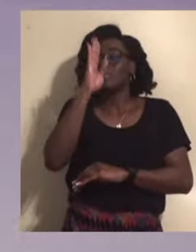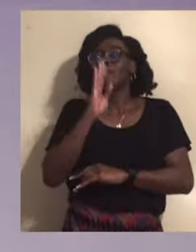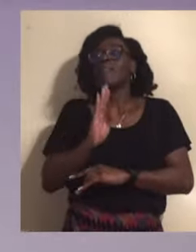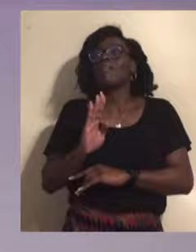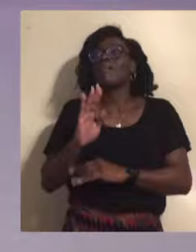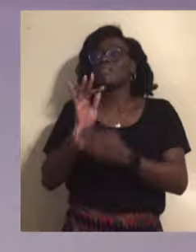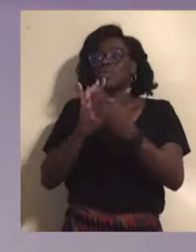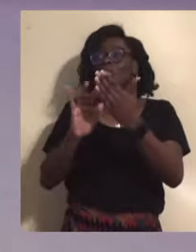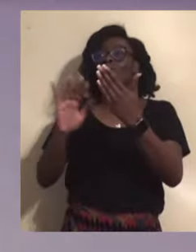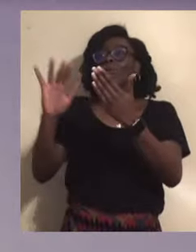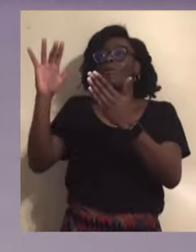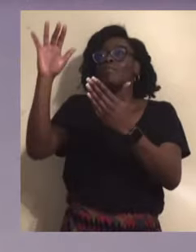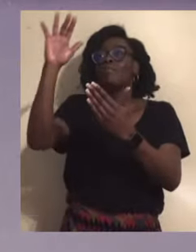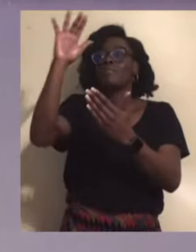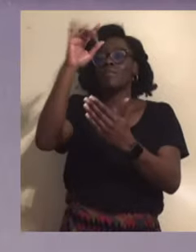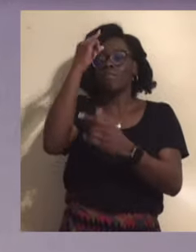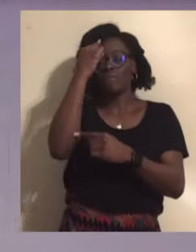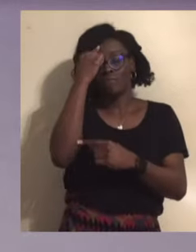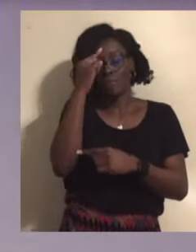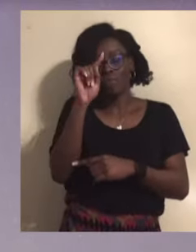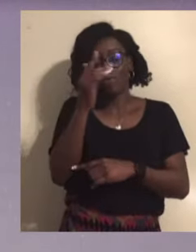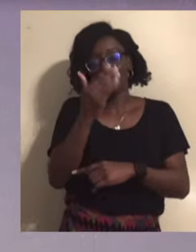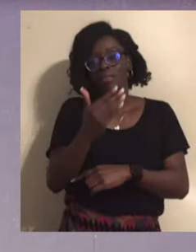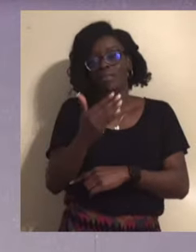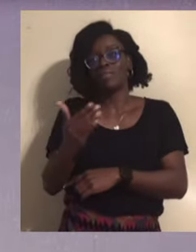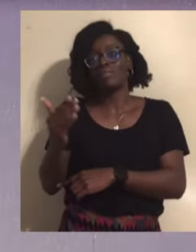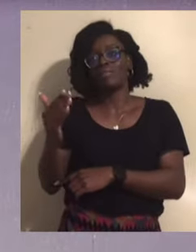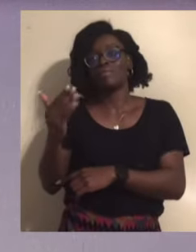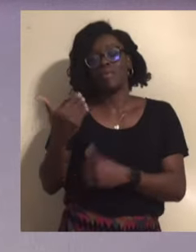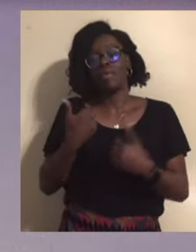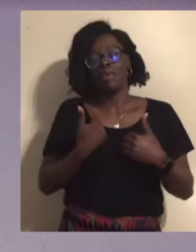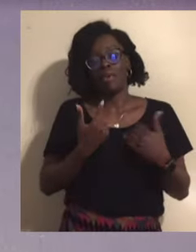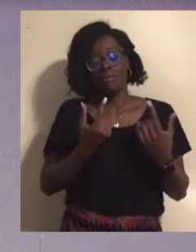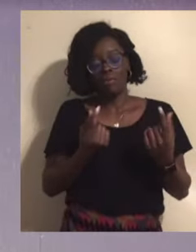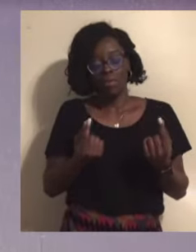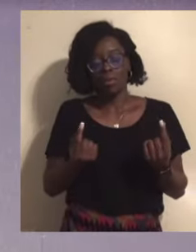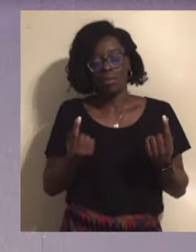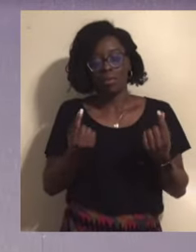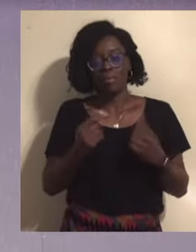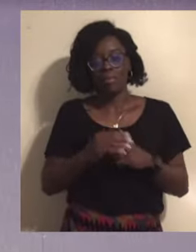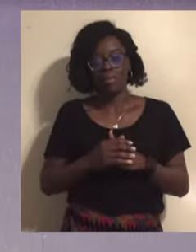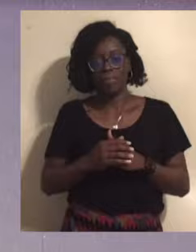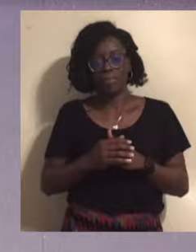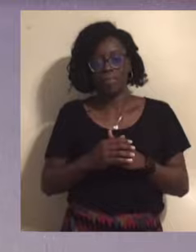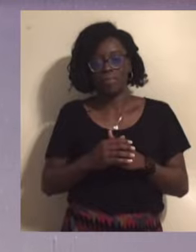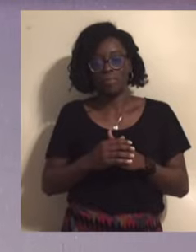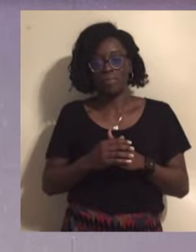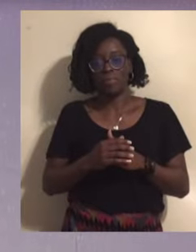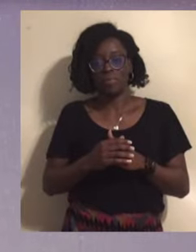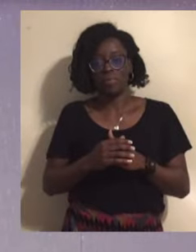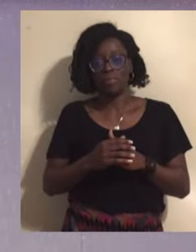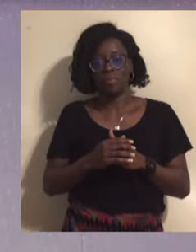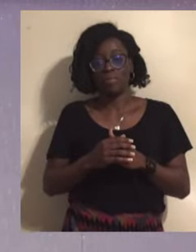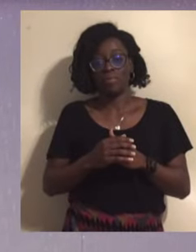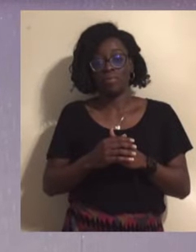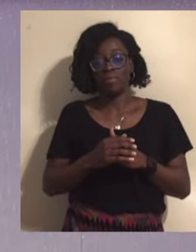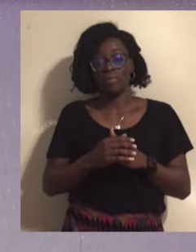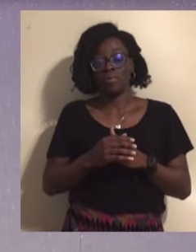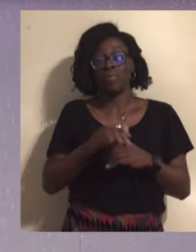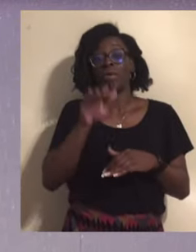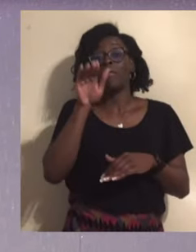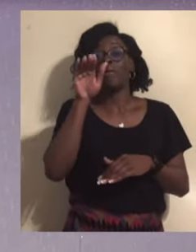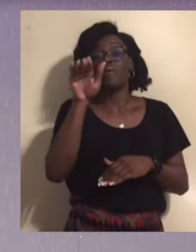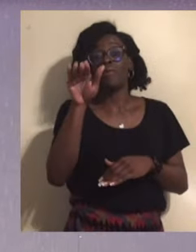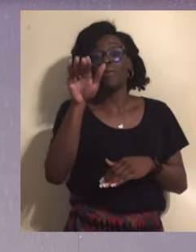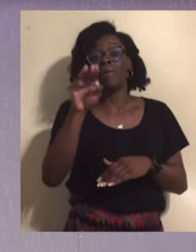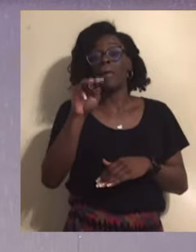things he has done. Well, we want to remind you once again, we've got midweek service this Wednesday